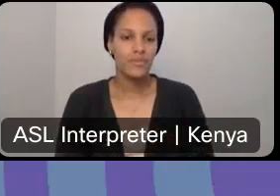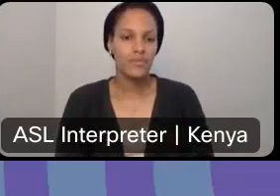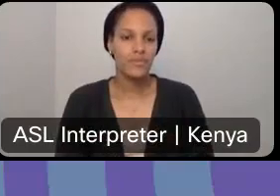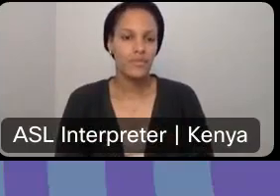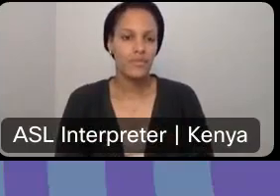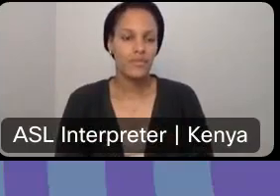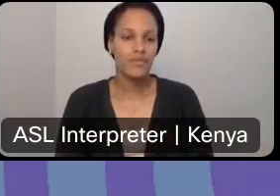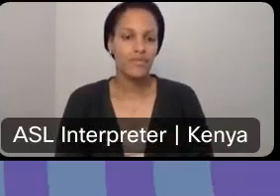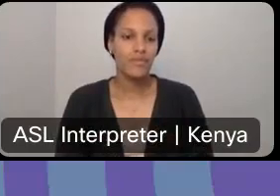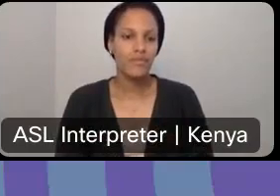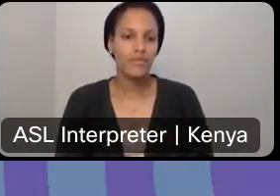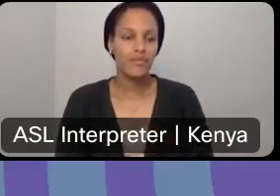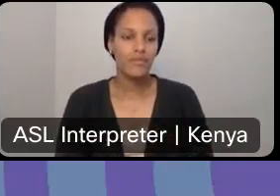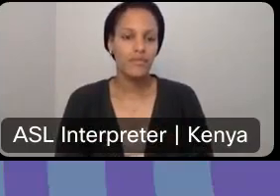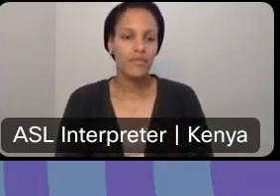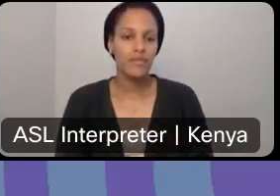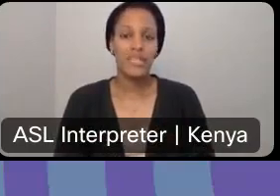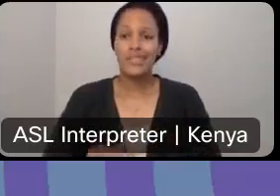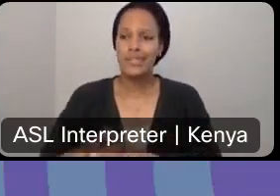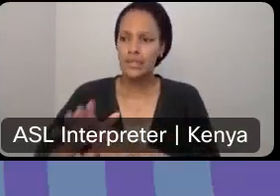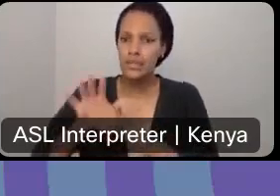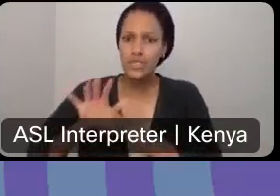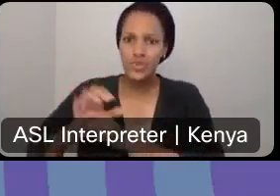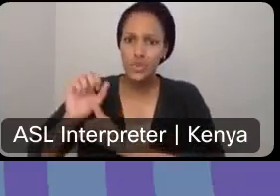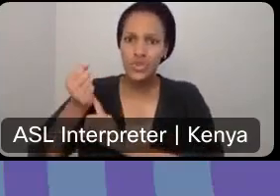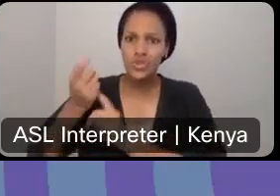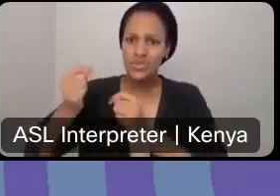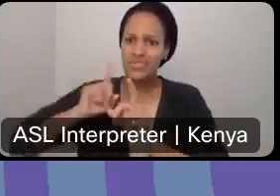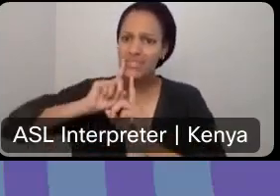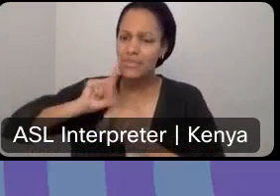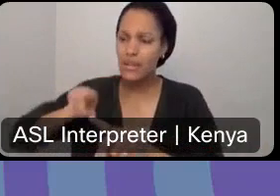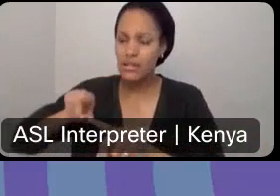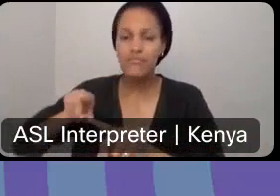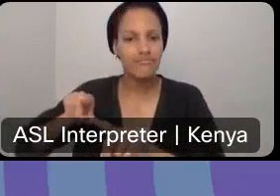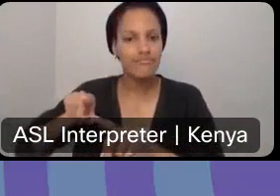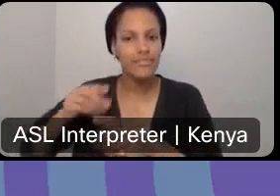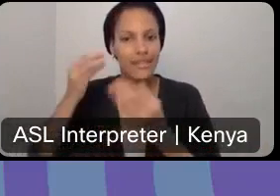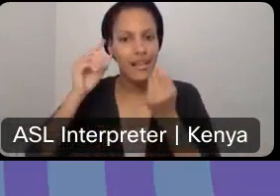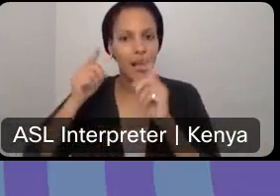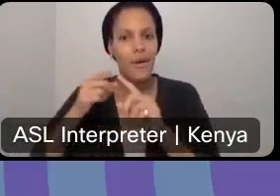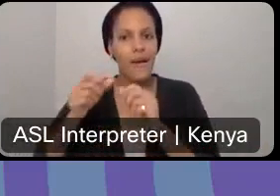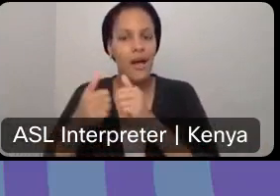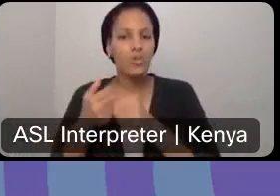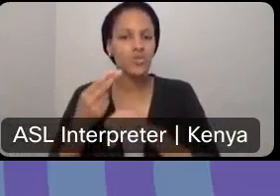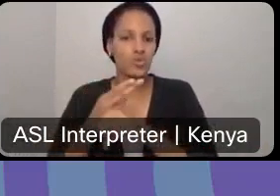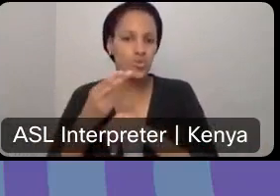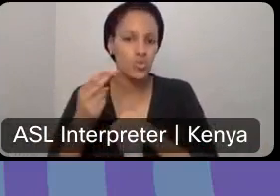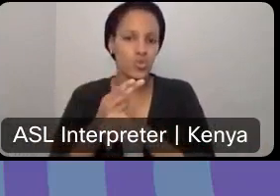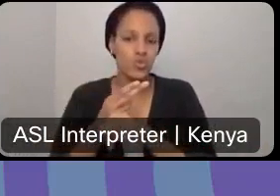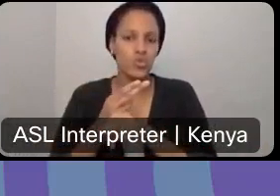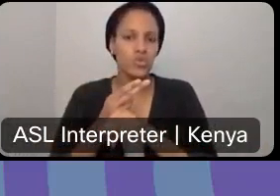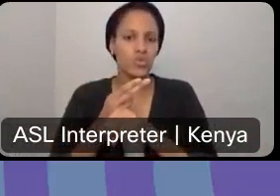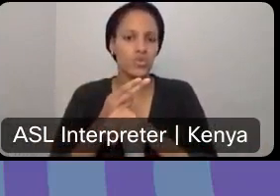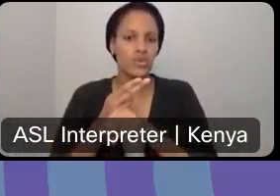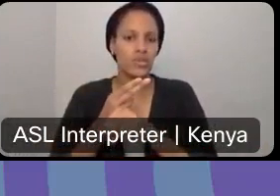When you're responding to a stressful situation, we can think about using a cycle where we listen, validate, and